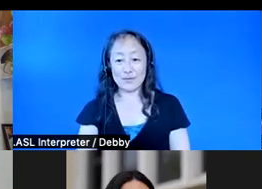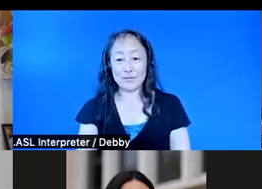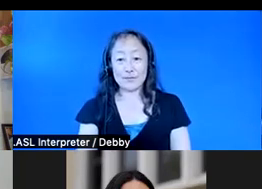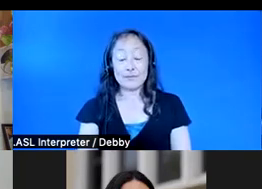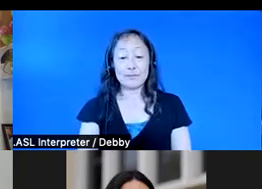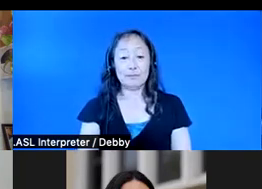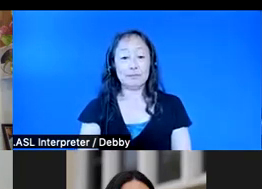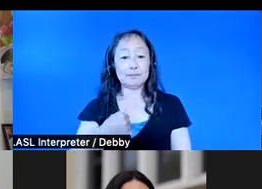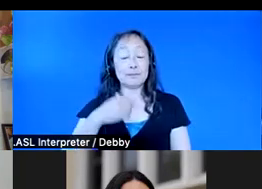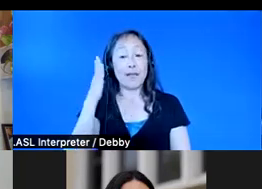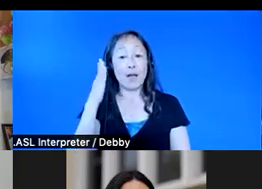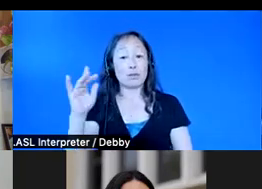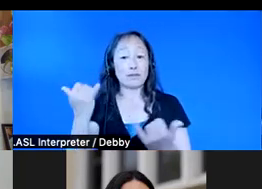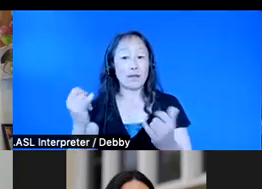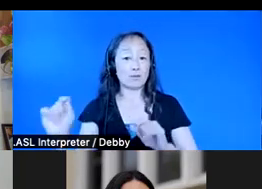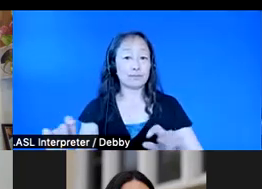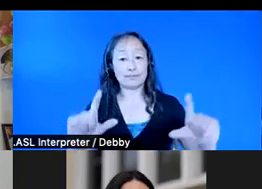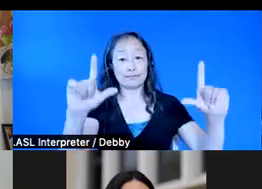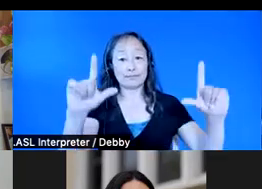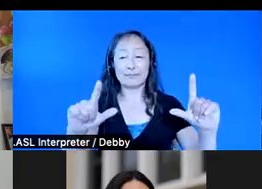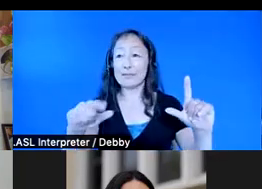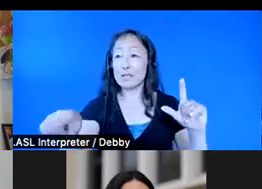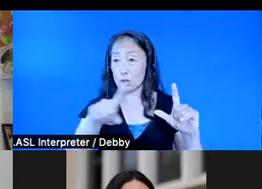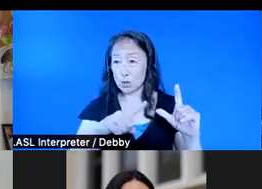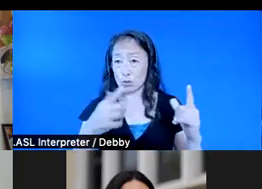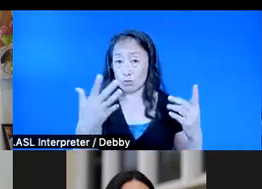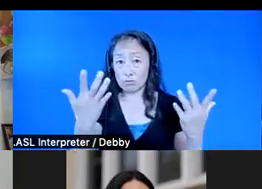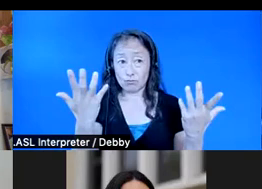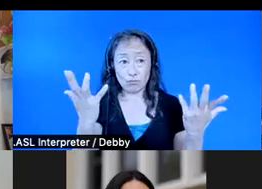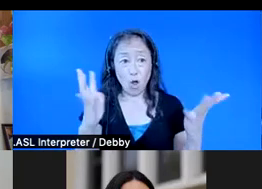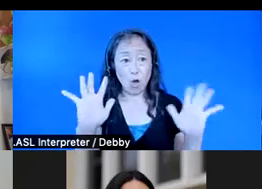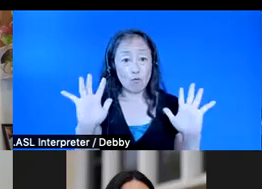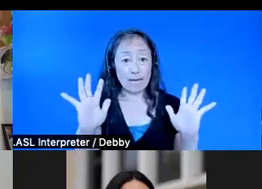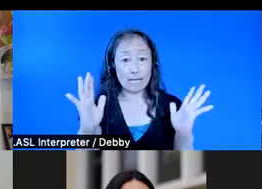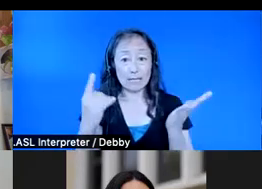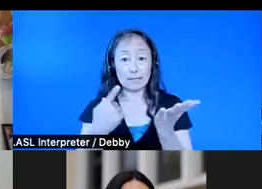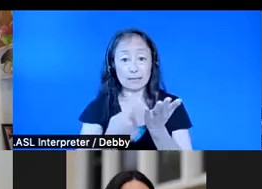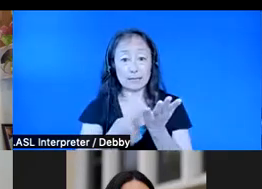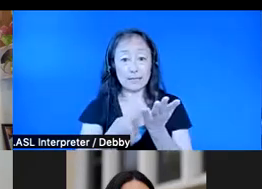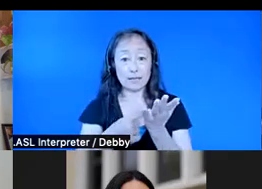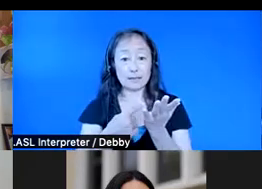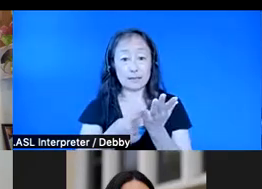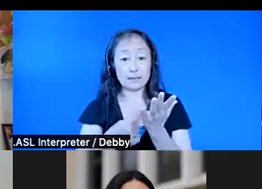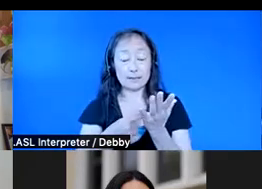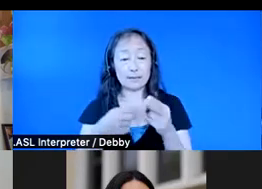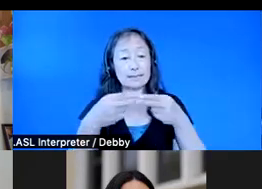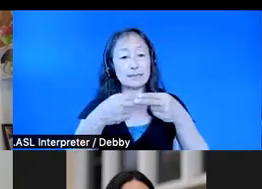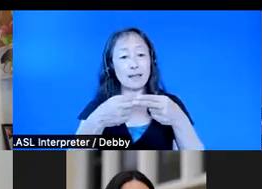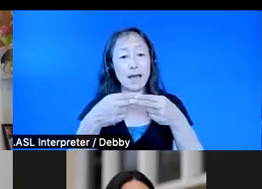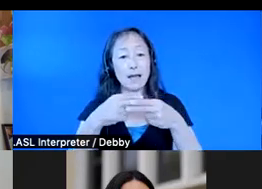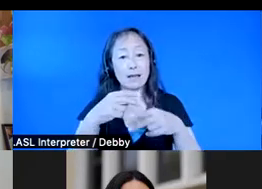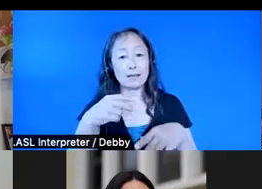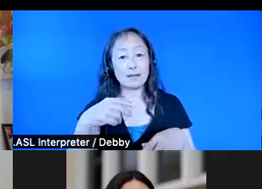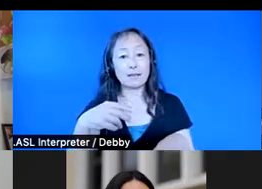I will share my screen. Did you all go over that slide of the white